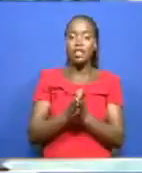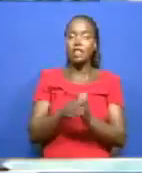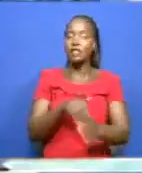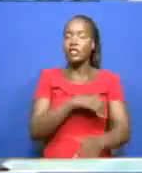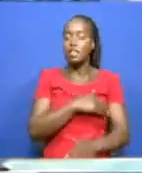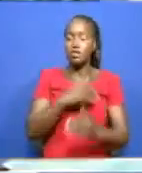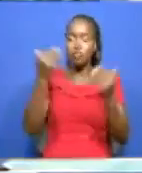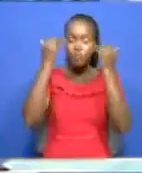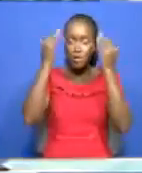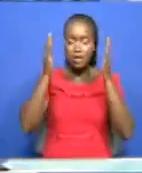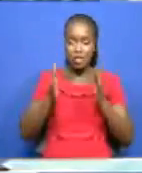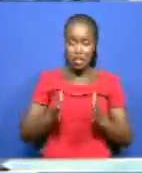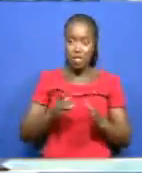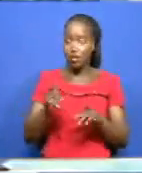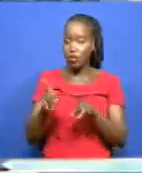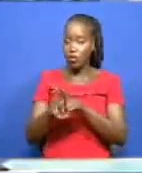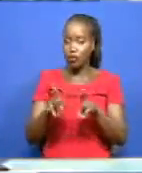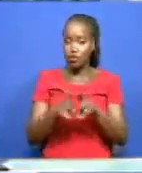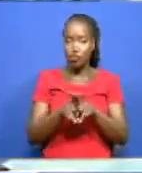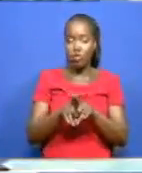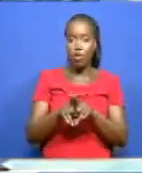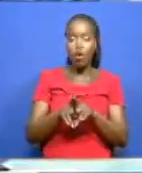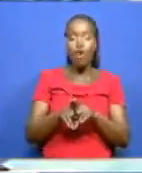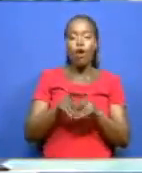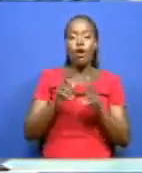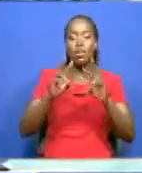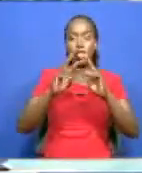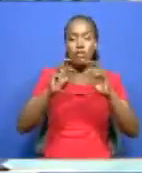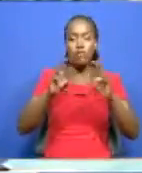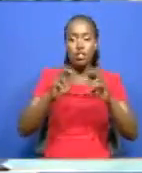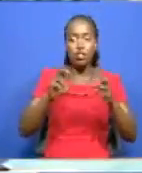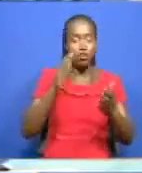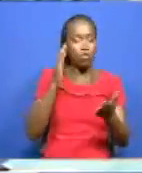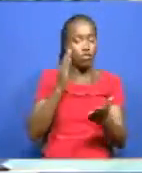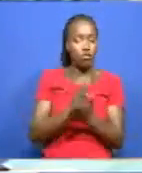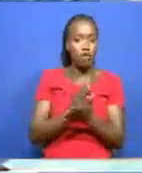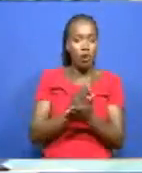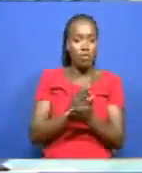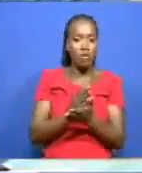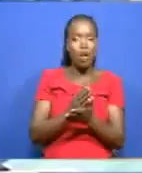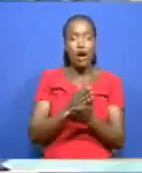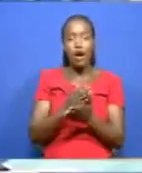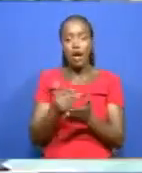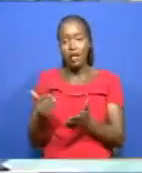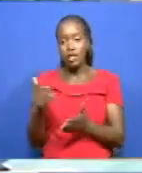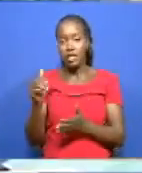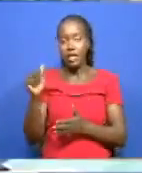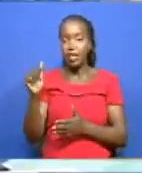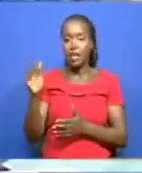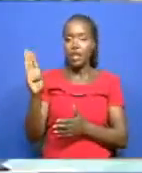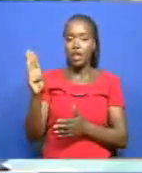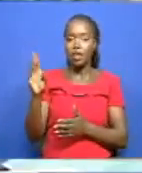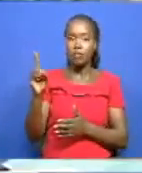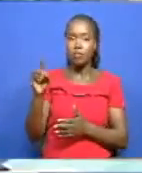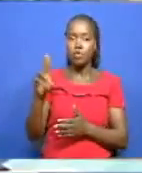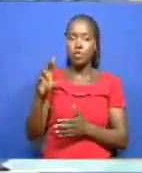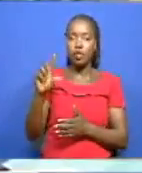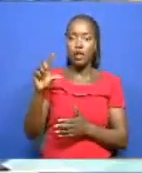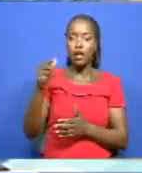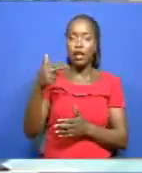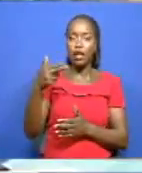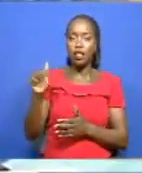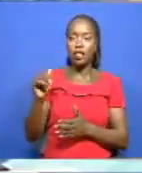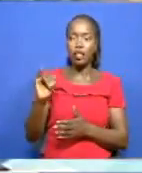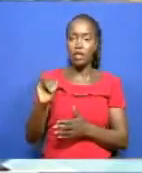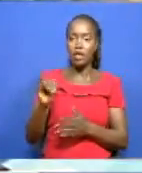also directed that investigations be done to ascertain the whereabouts of Abdulahi Omar, who was acquitted in the case but